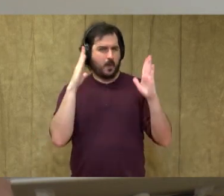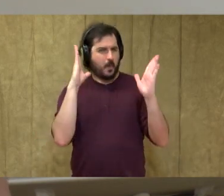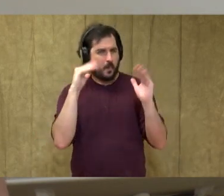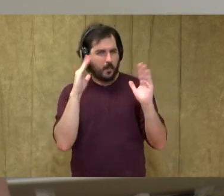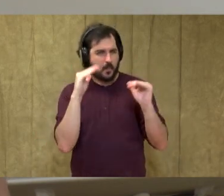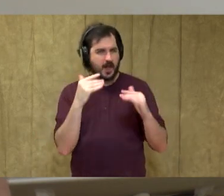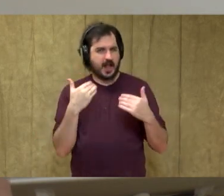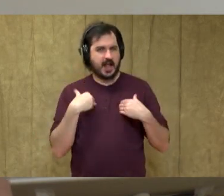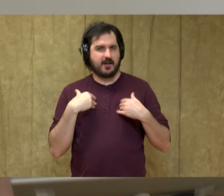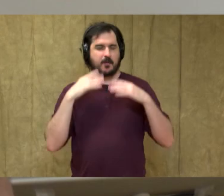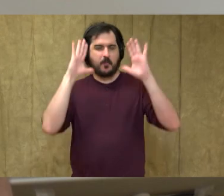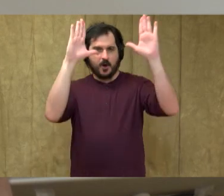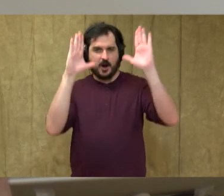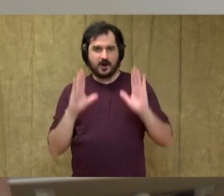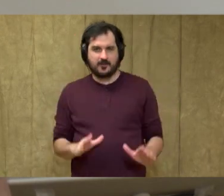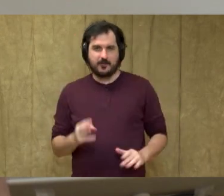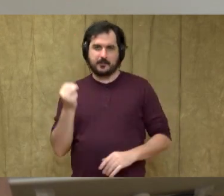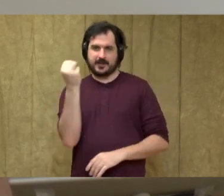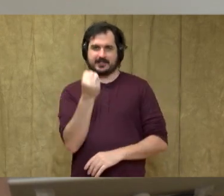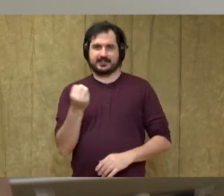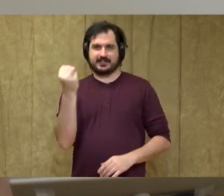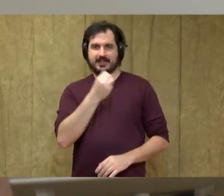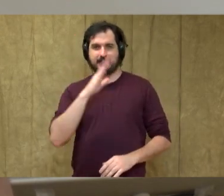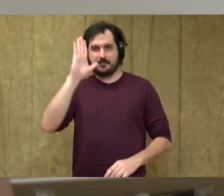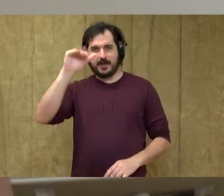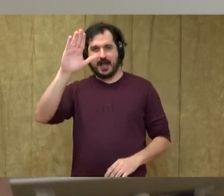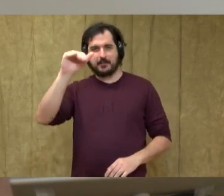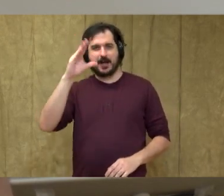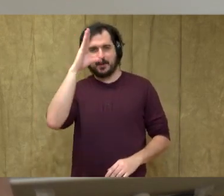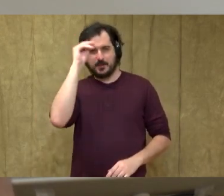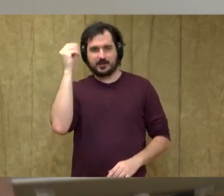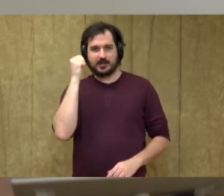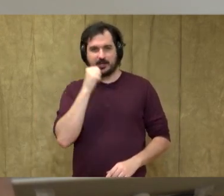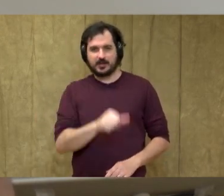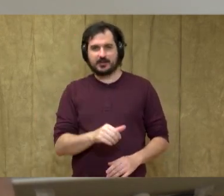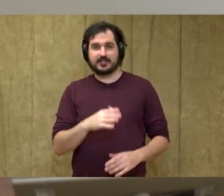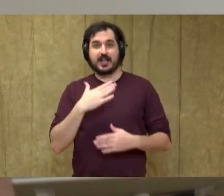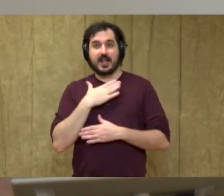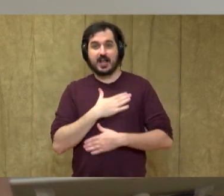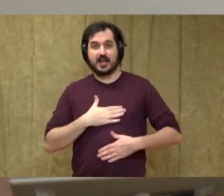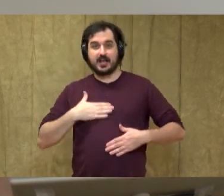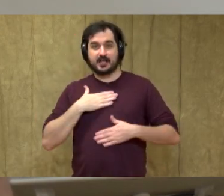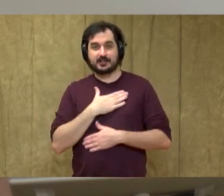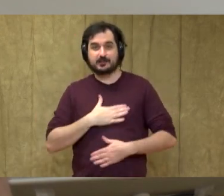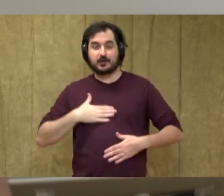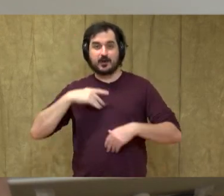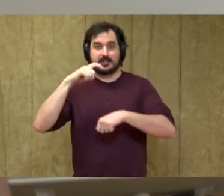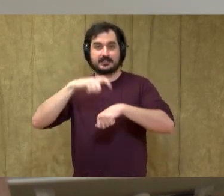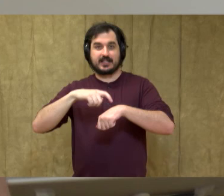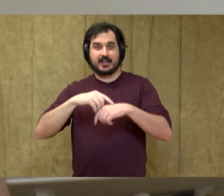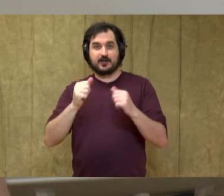a marvelous, marvelous Monday. Bye-bye, boys and girls. Enjoy your time with